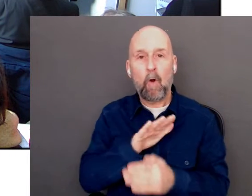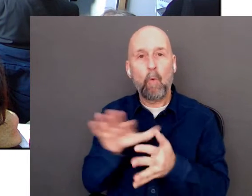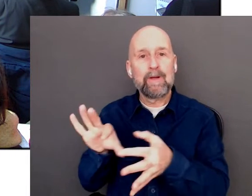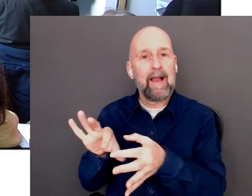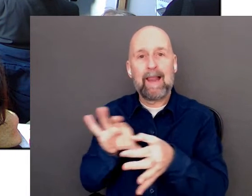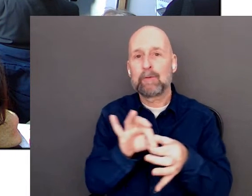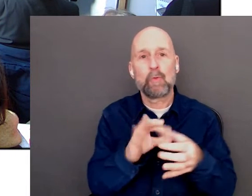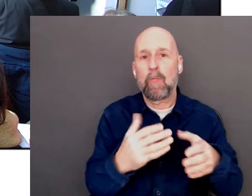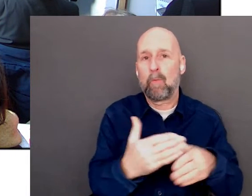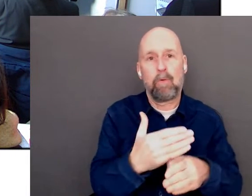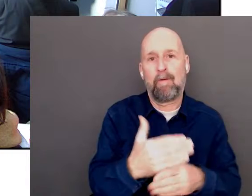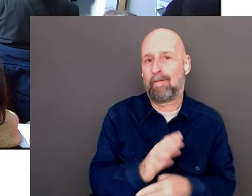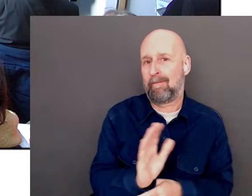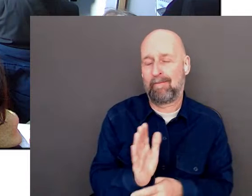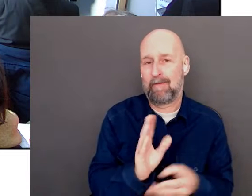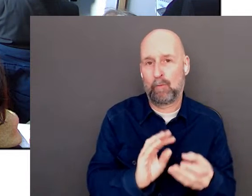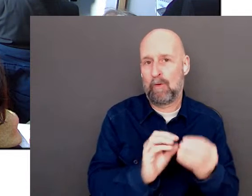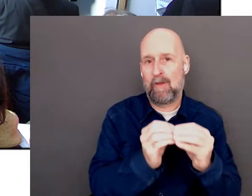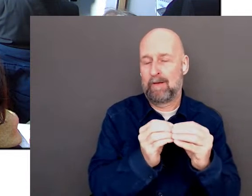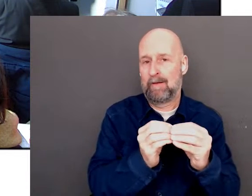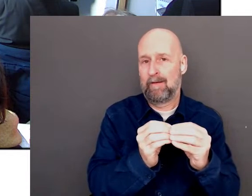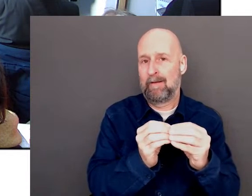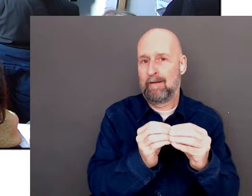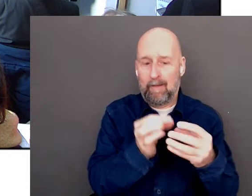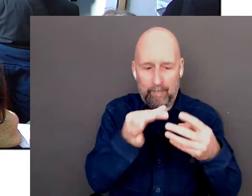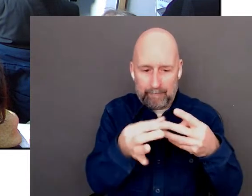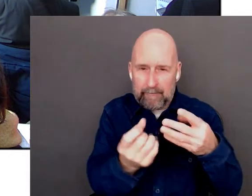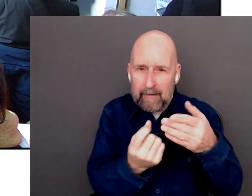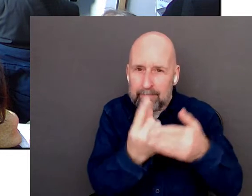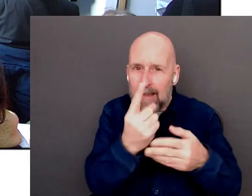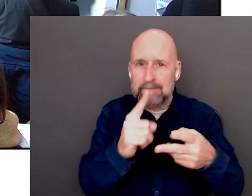to certain event and human.